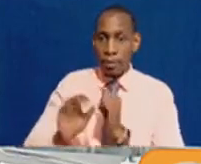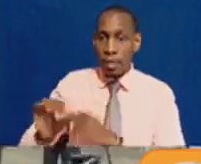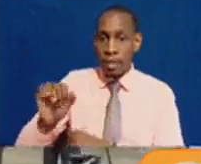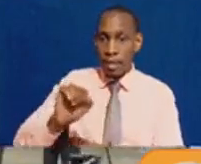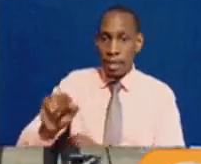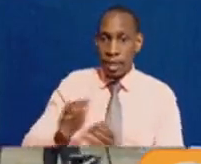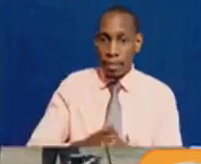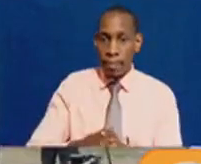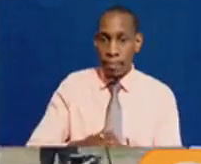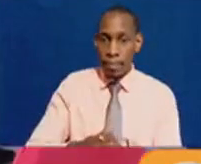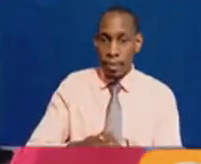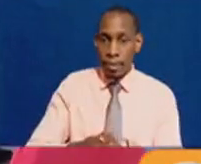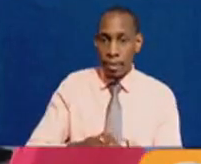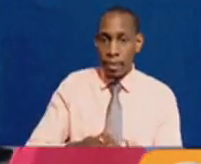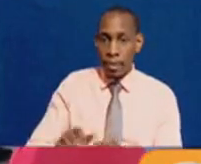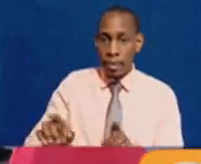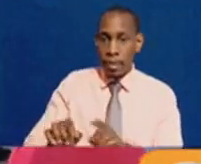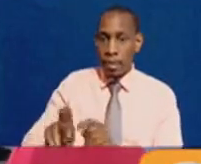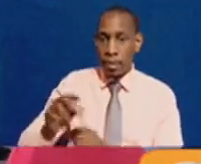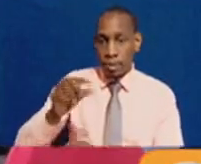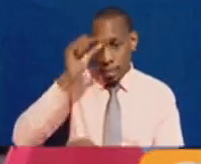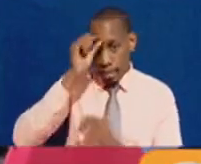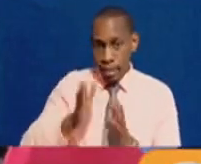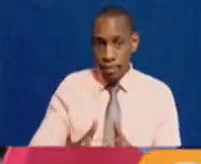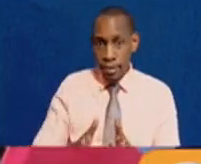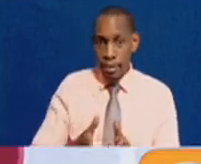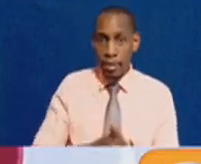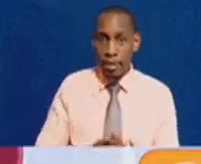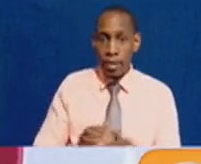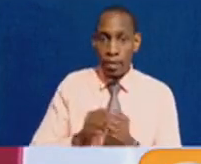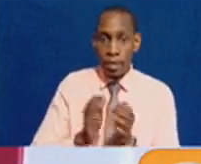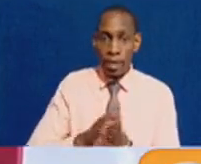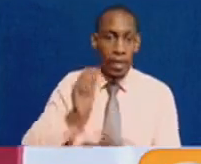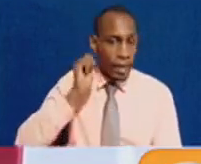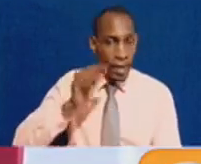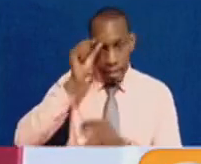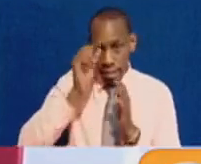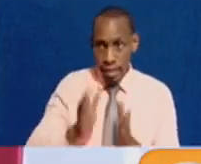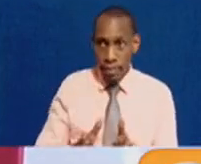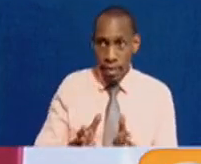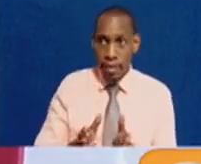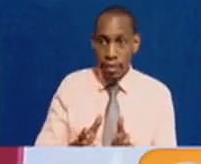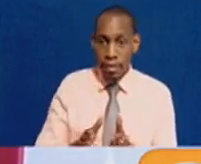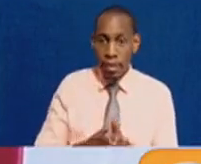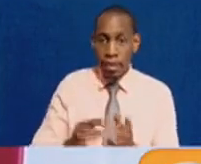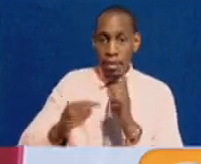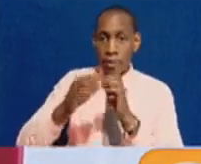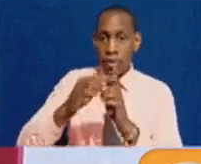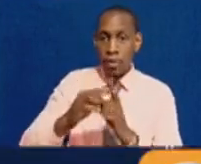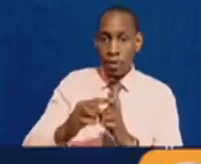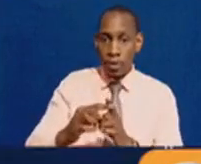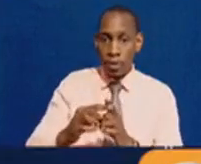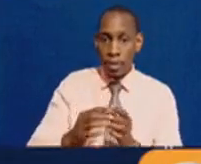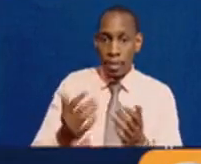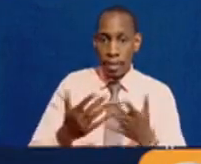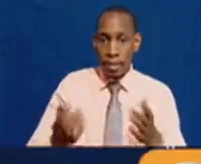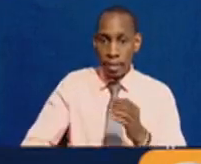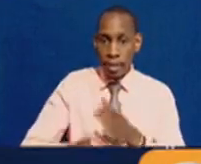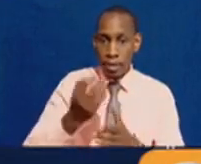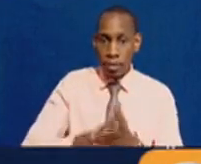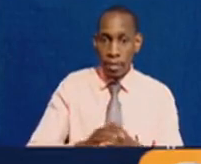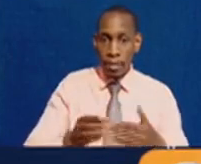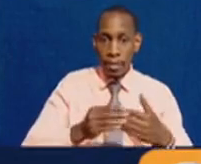Secretary Ababu, Namwamba, Uasin Gishu Governor Johnathan Bii, and Nandi Governor Stephen Sang, brings the total number of the gadgets unveiled by